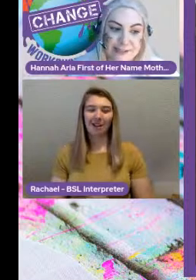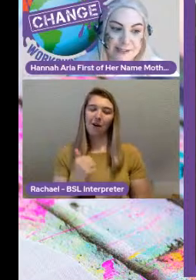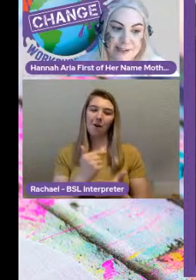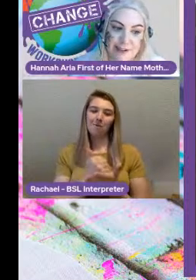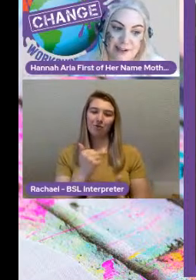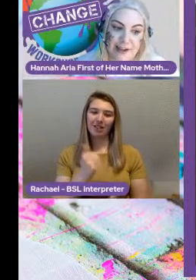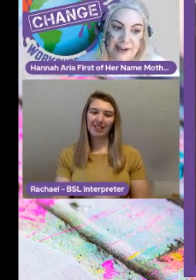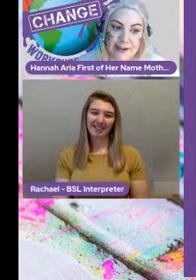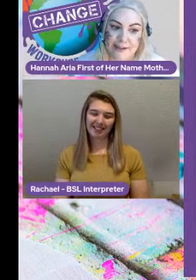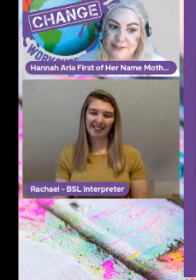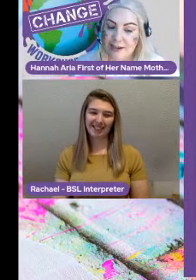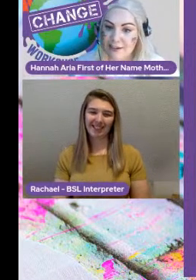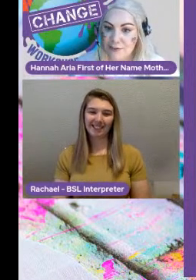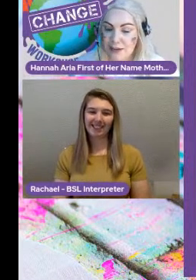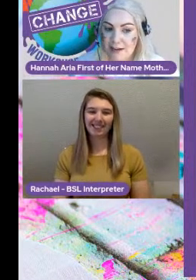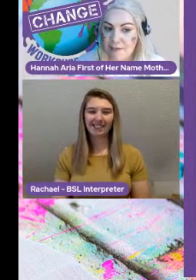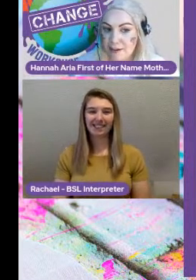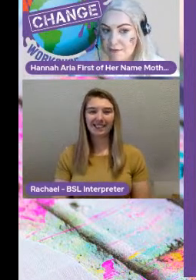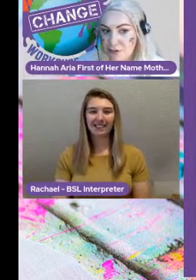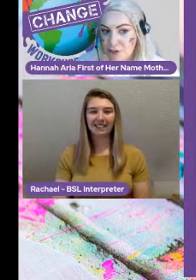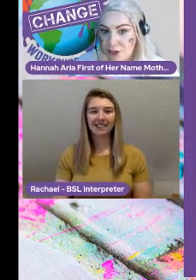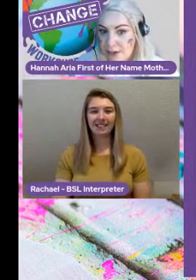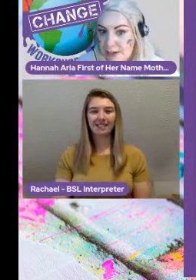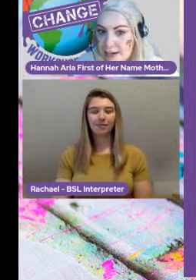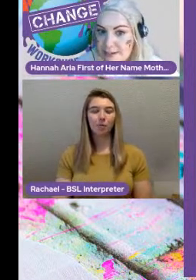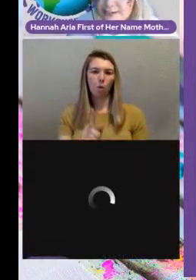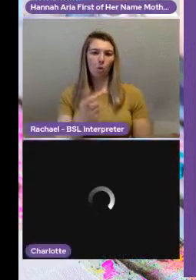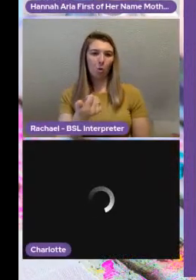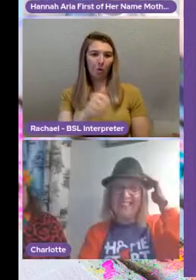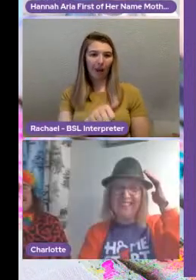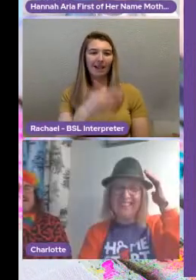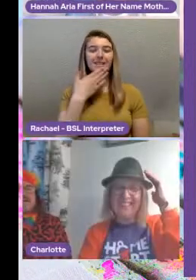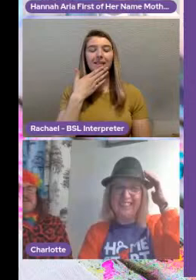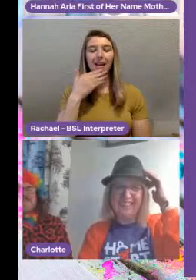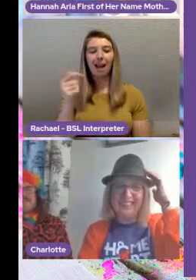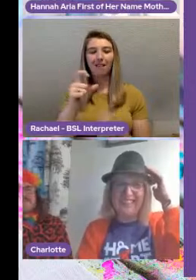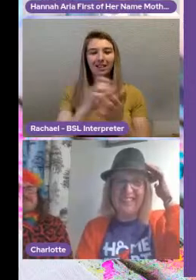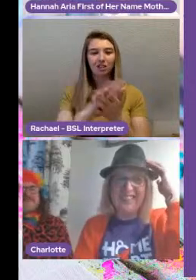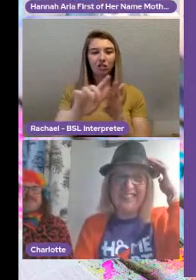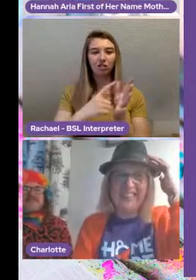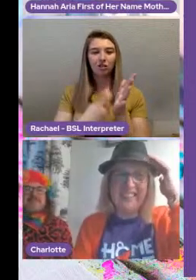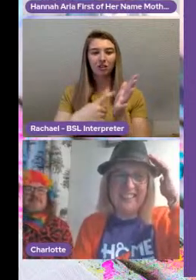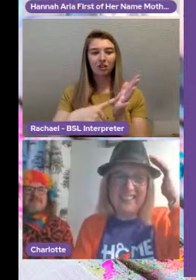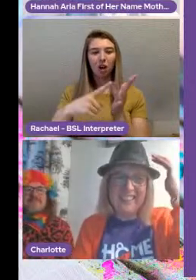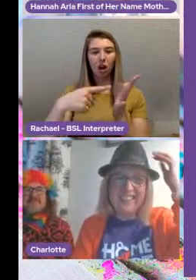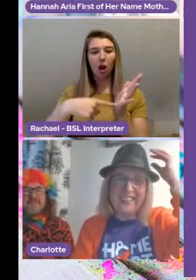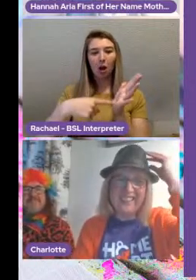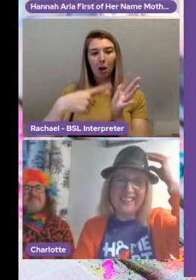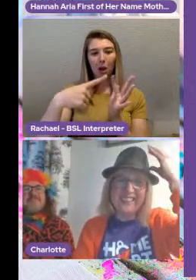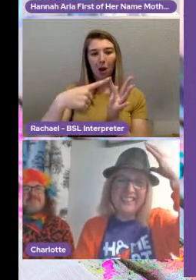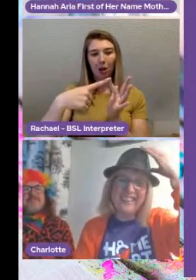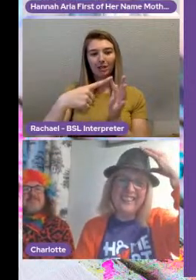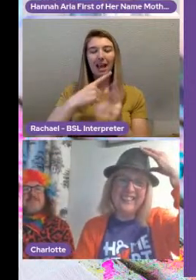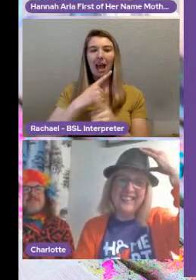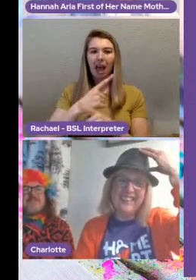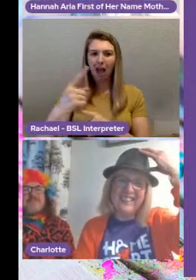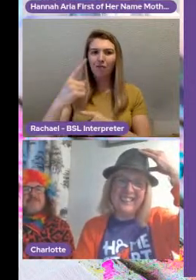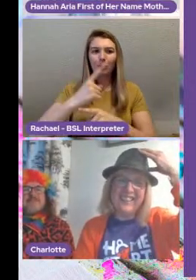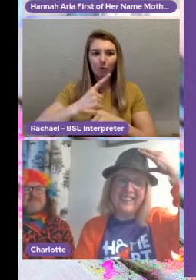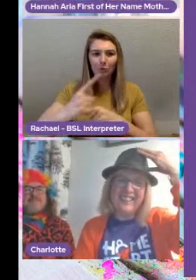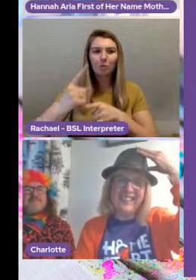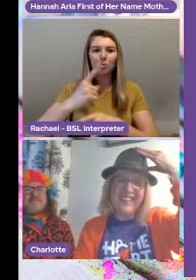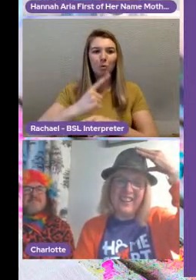Fabulous. And next we have the lovely Charlotte. Charlotte has been here every single